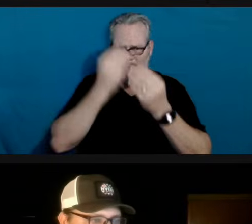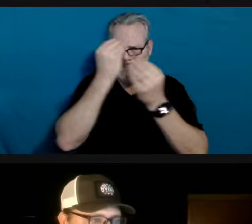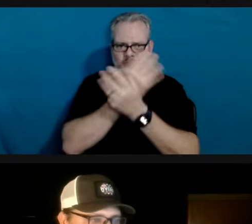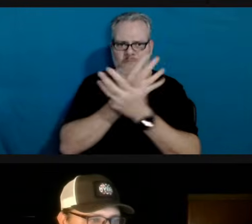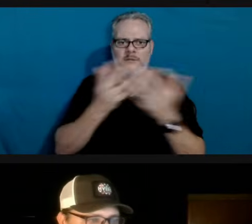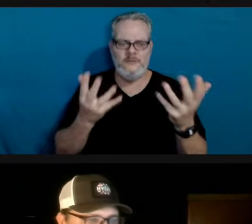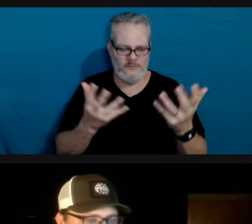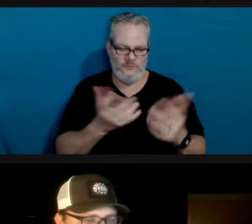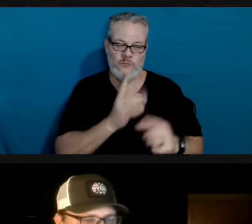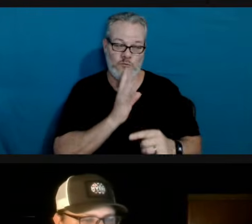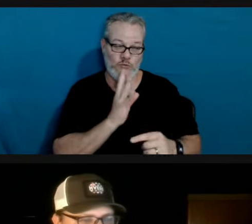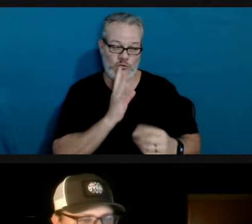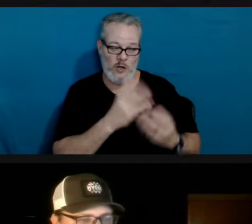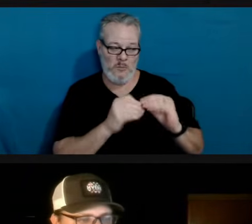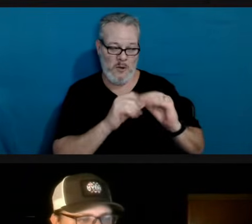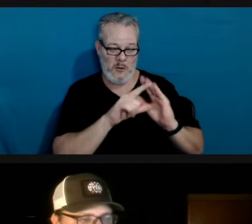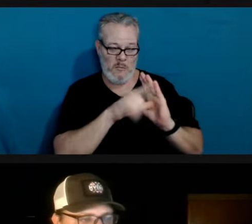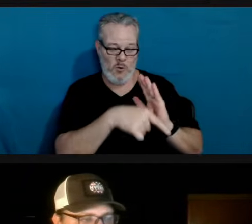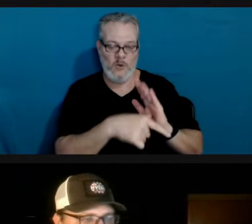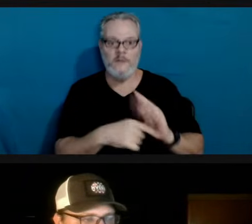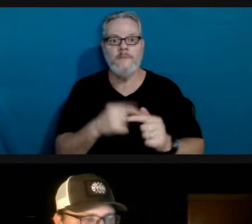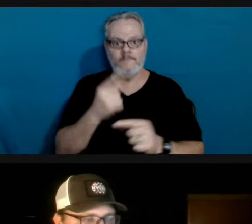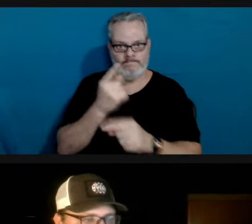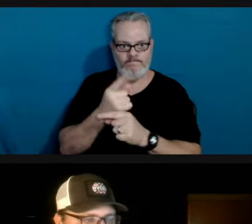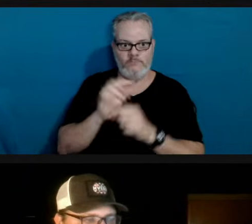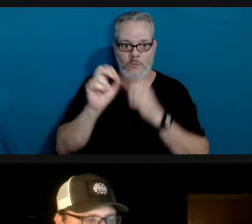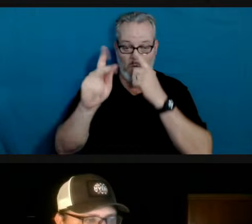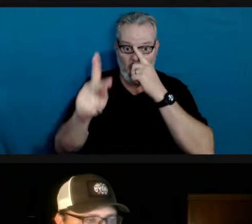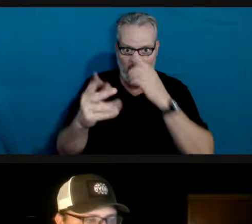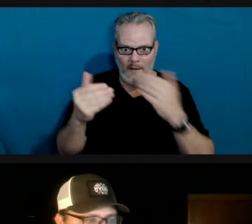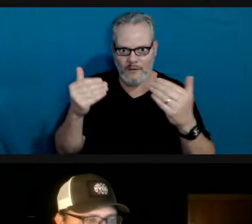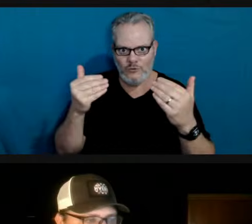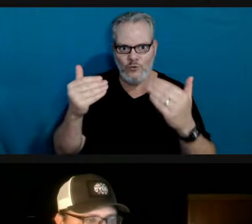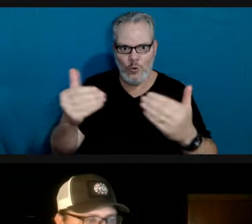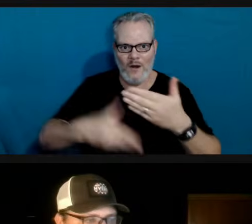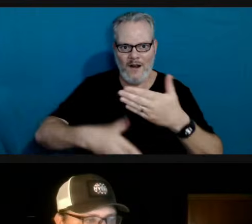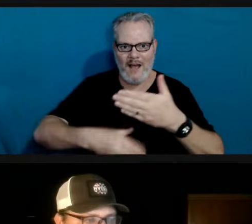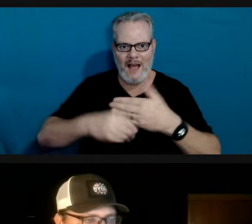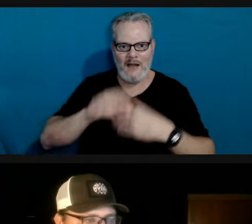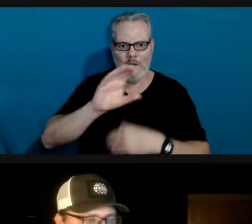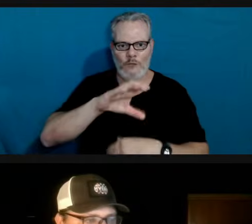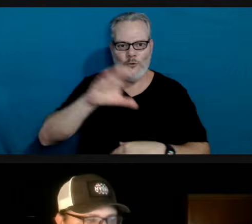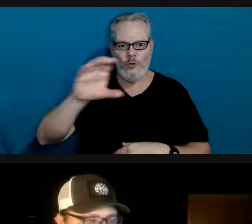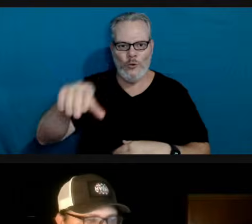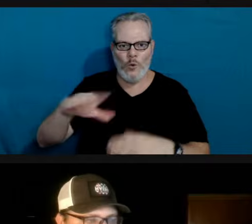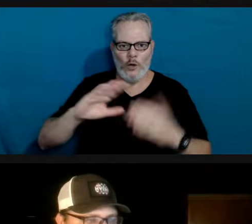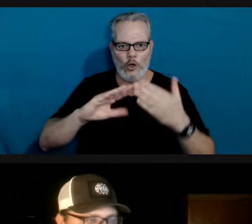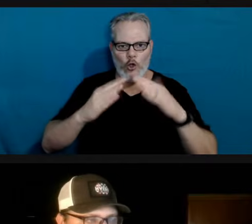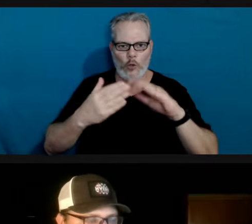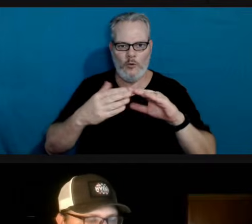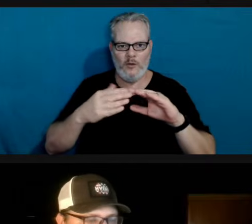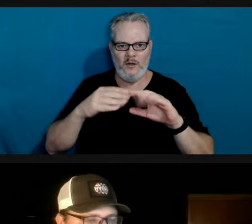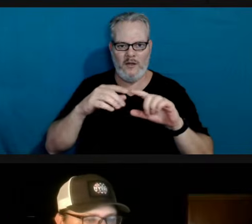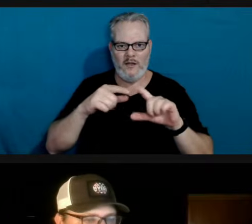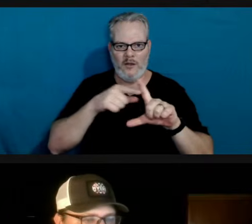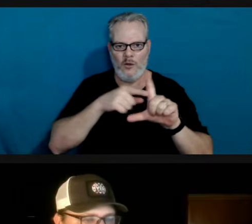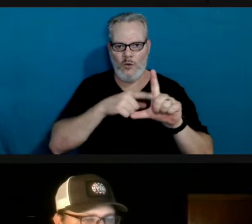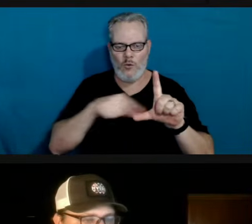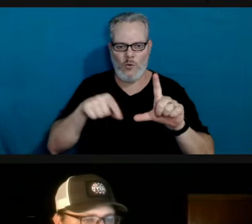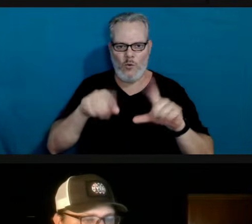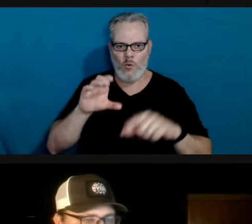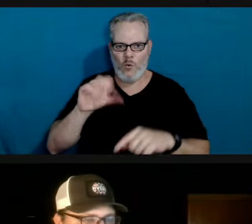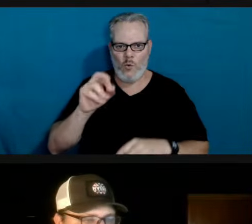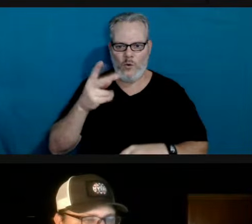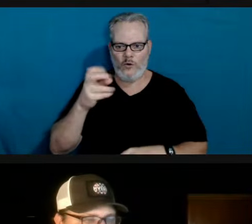we'll get into that. Community Corner, let's go ahead and add this up here. There we go. And before we start clicking